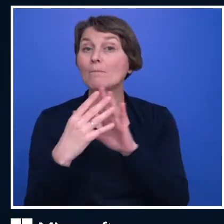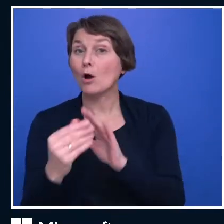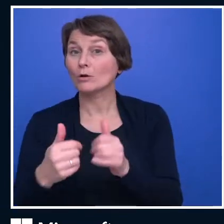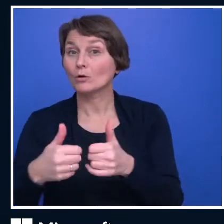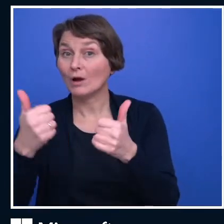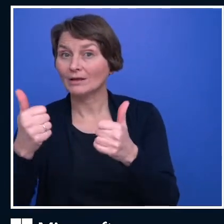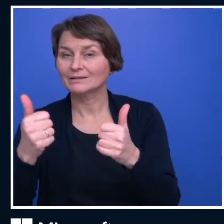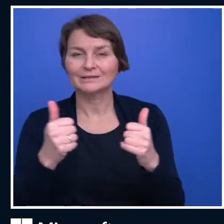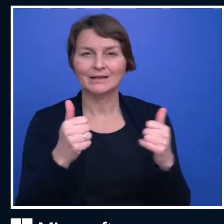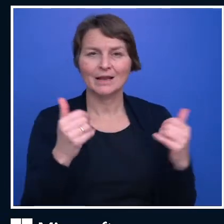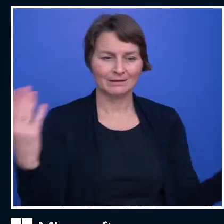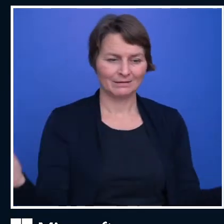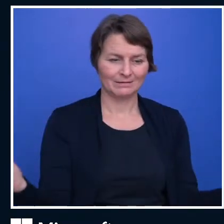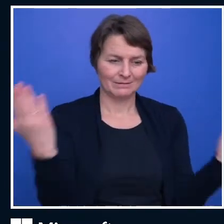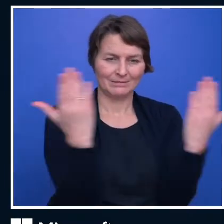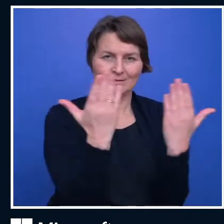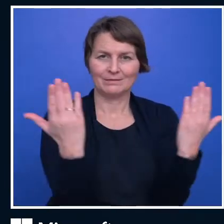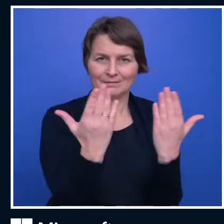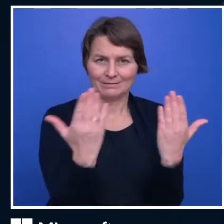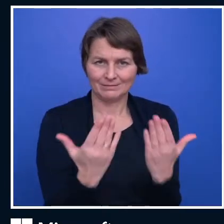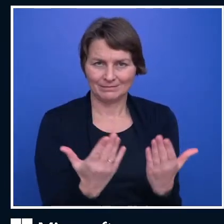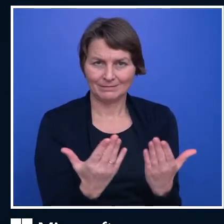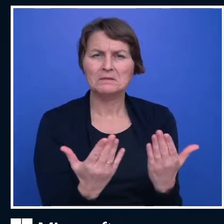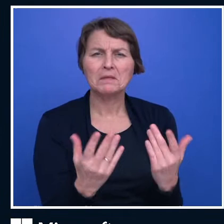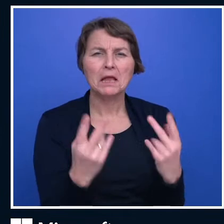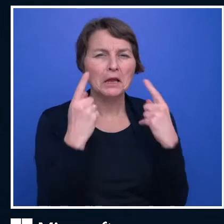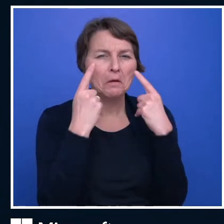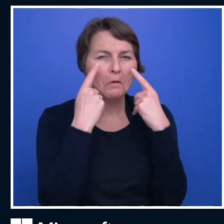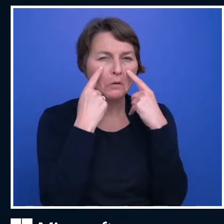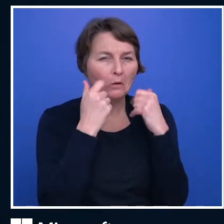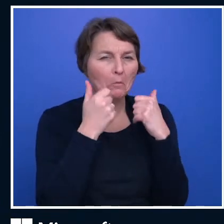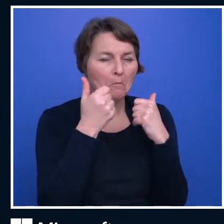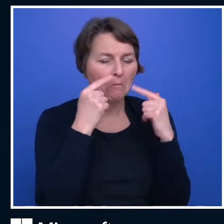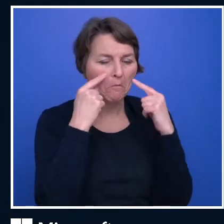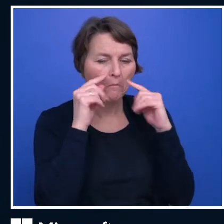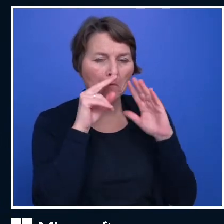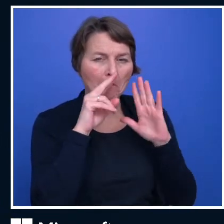can then take a pretty good look at the